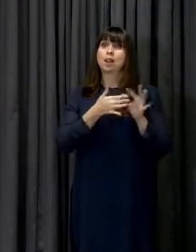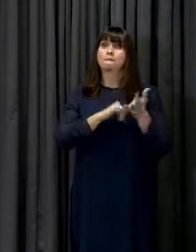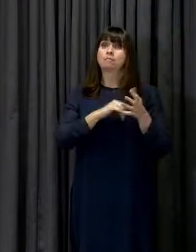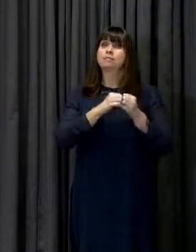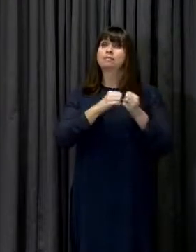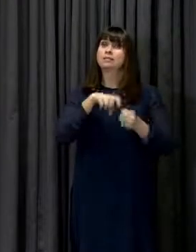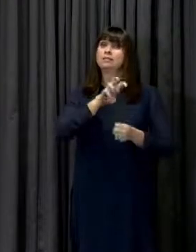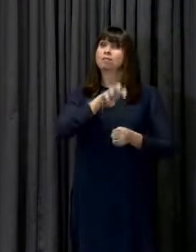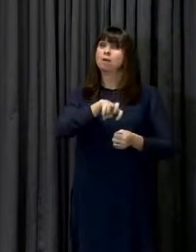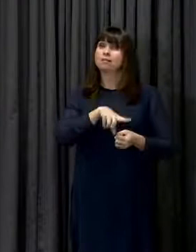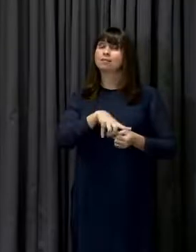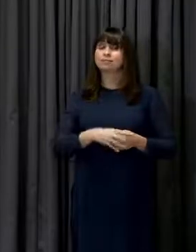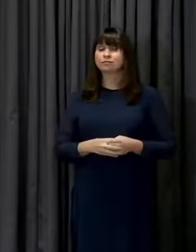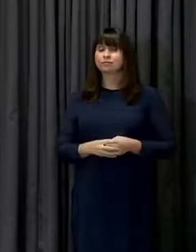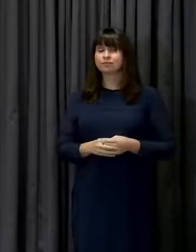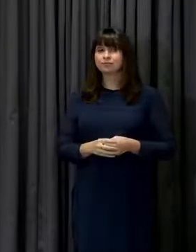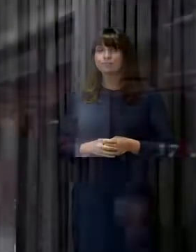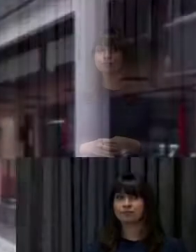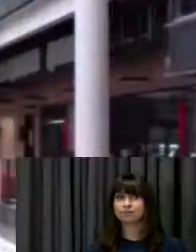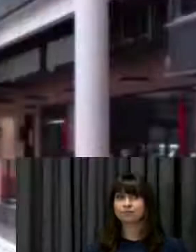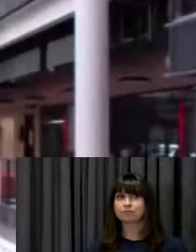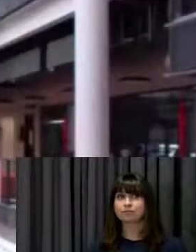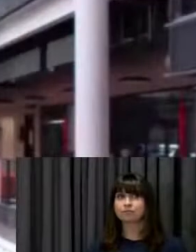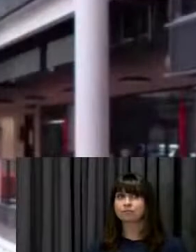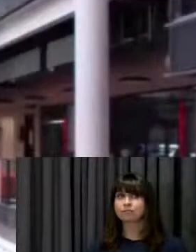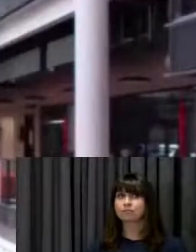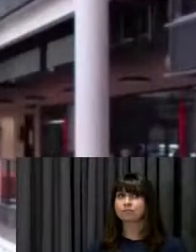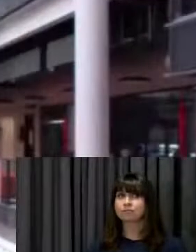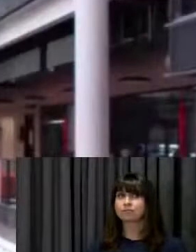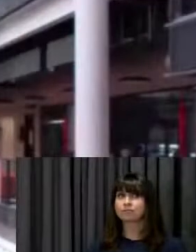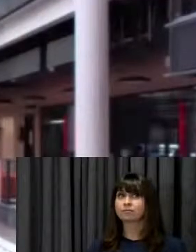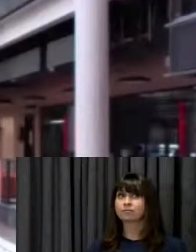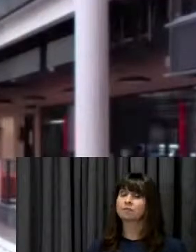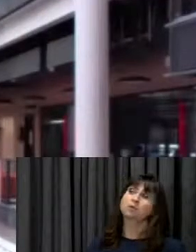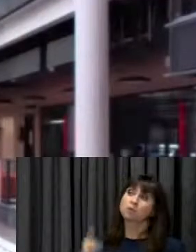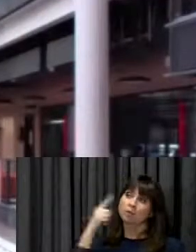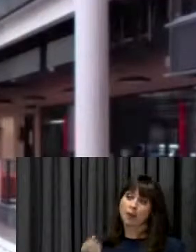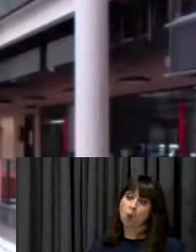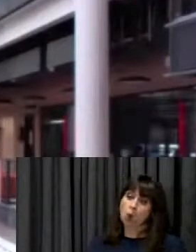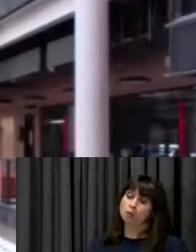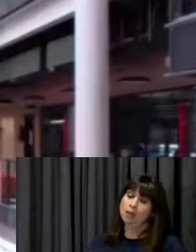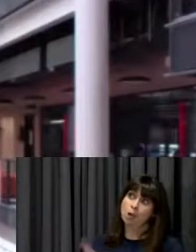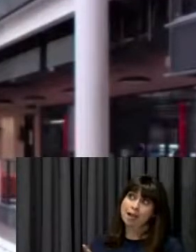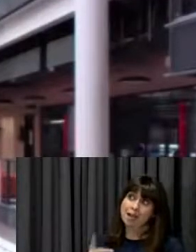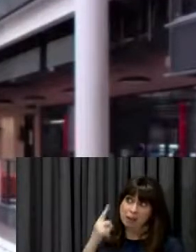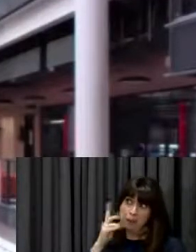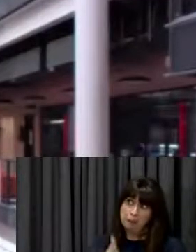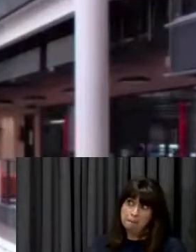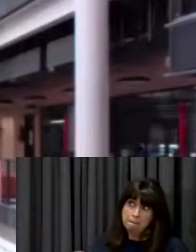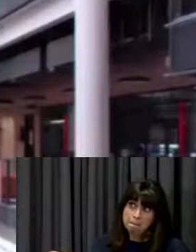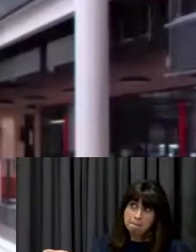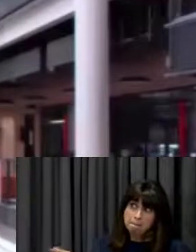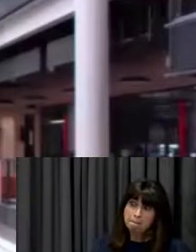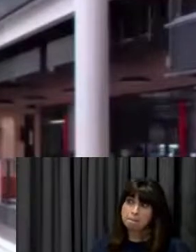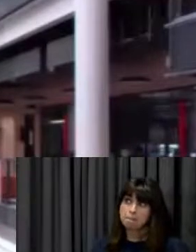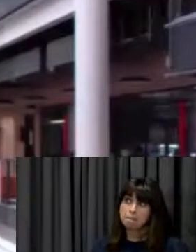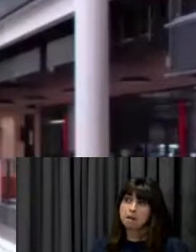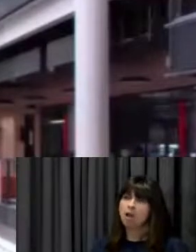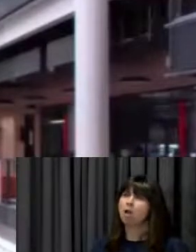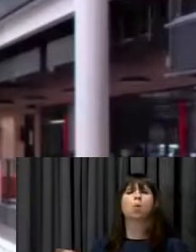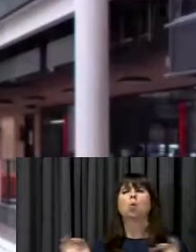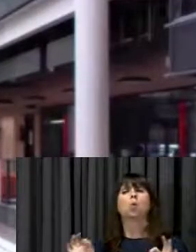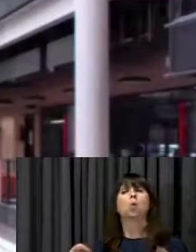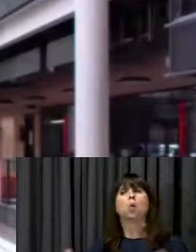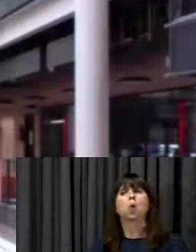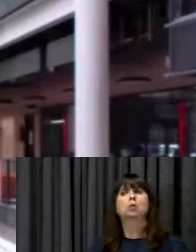Wales. Thank you very much, Health Minister. How seriously are you considering another lockdown before long? If not, can you just